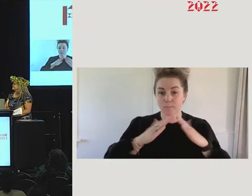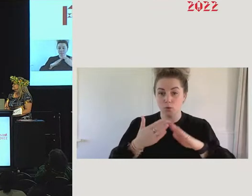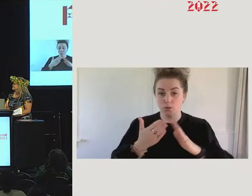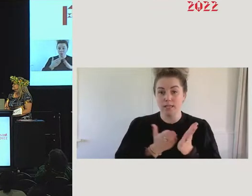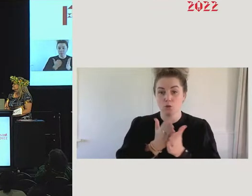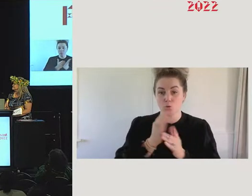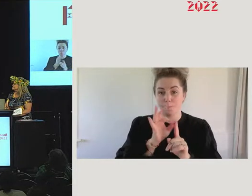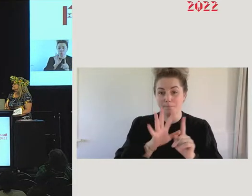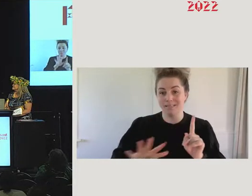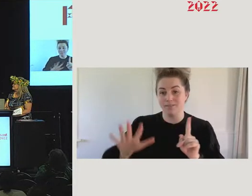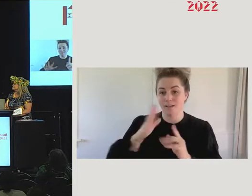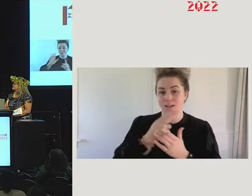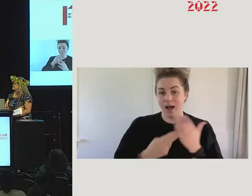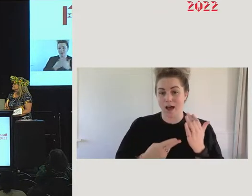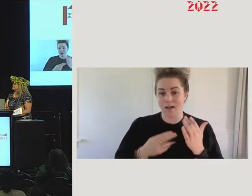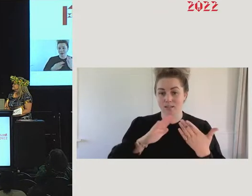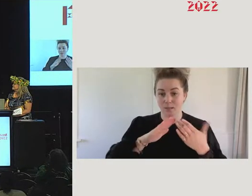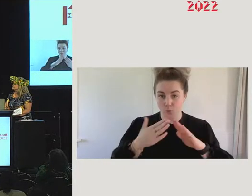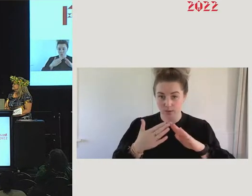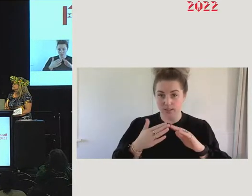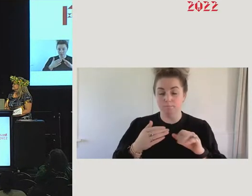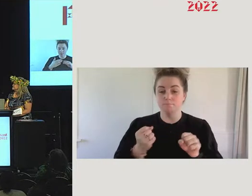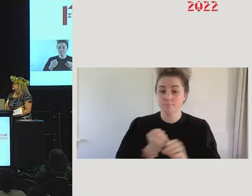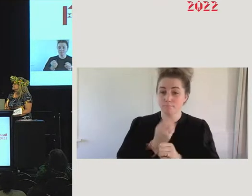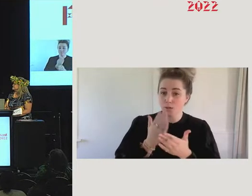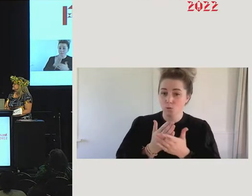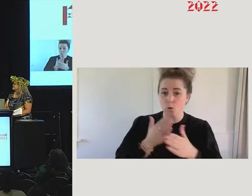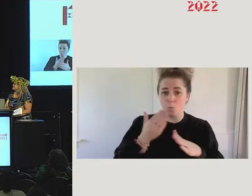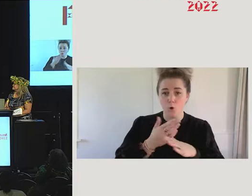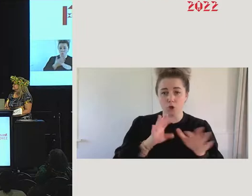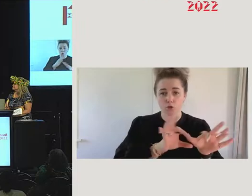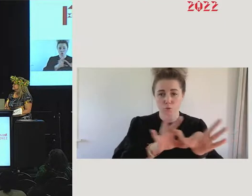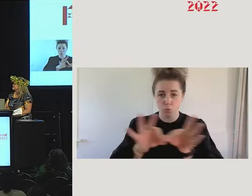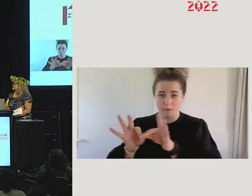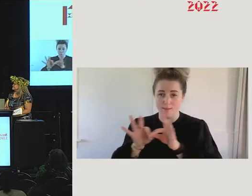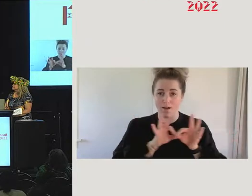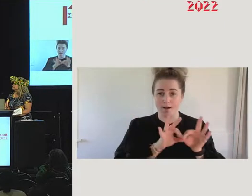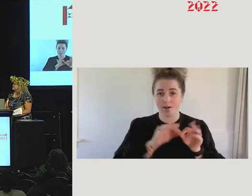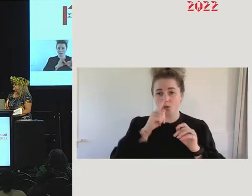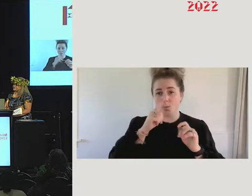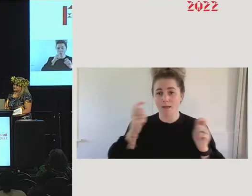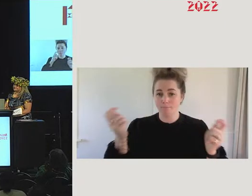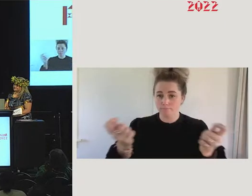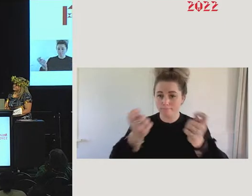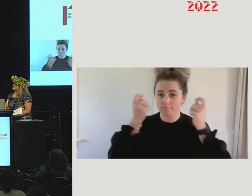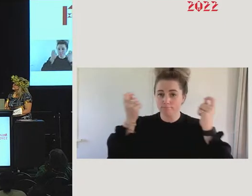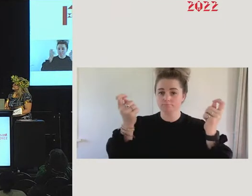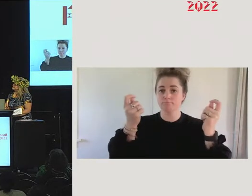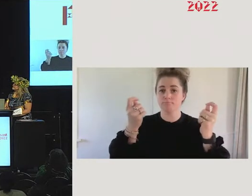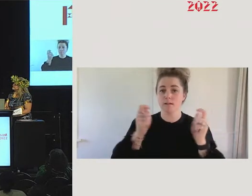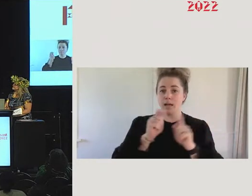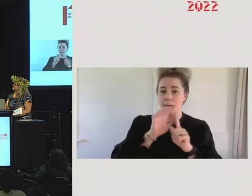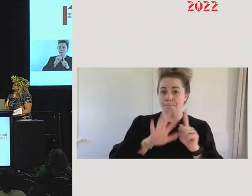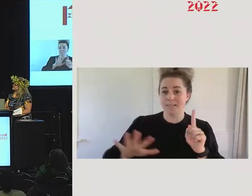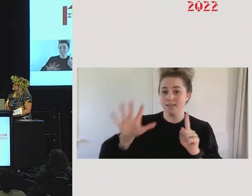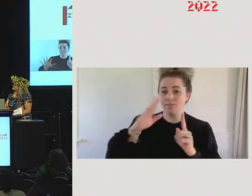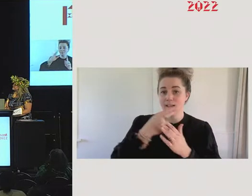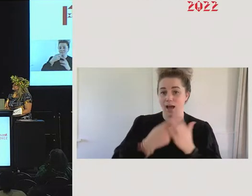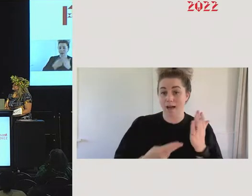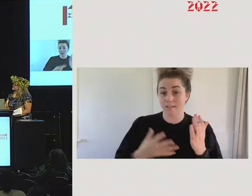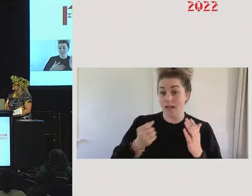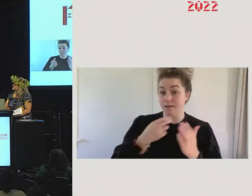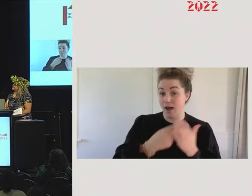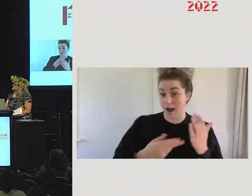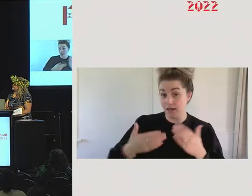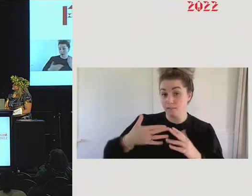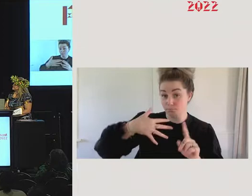through our Pacific Arts community and making all those work together so we can celebrate our Pacific artists I do have an art